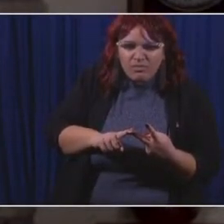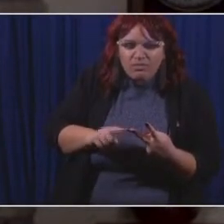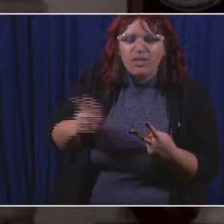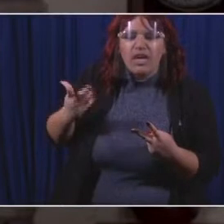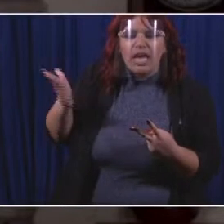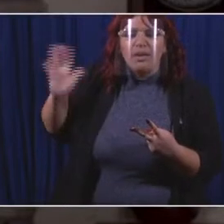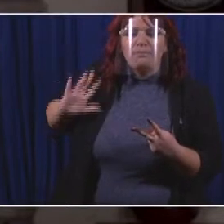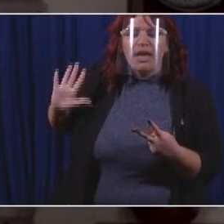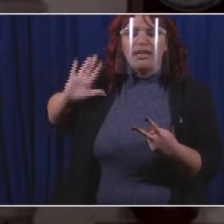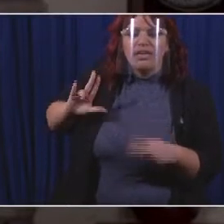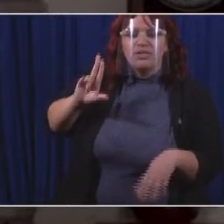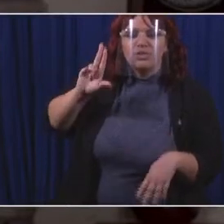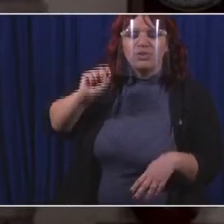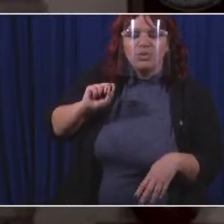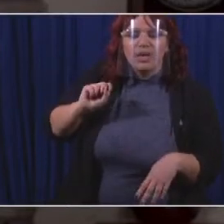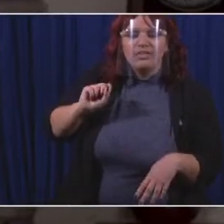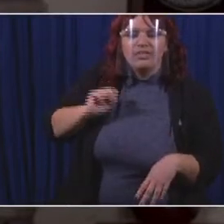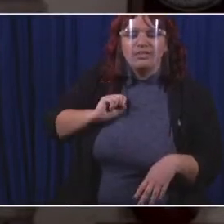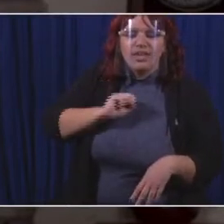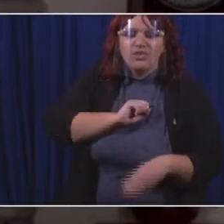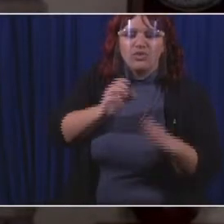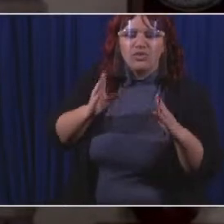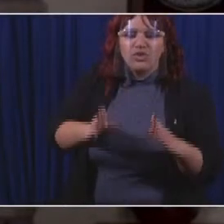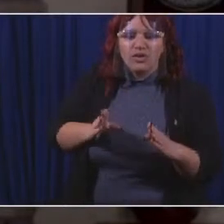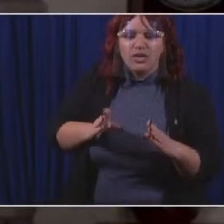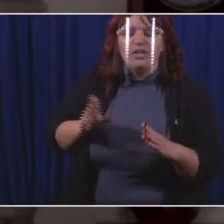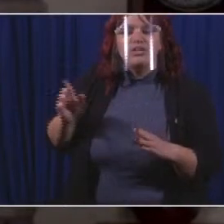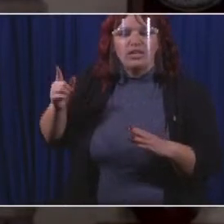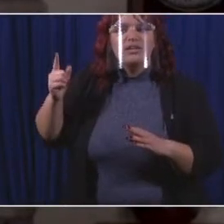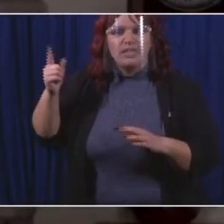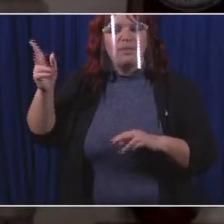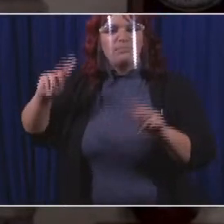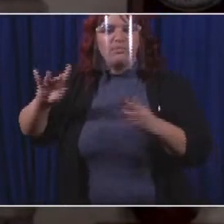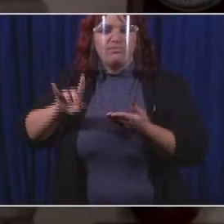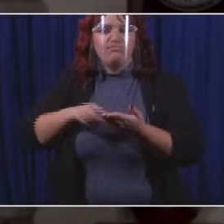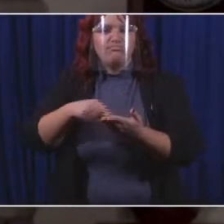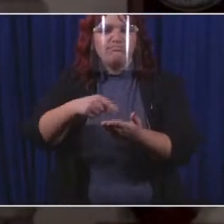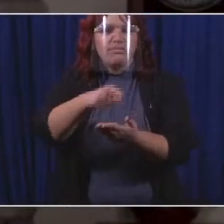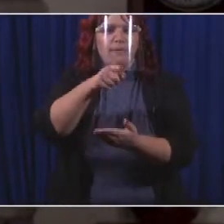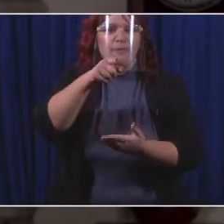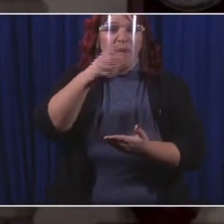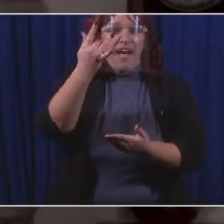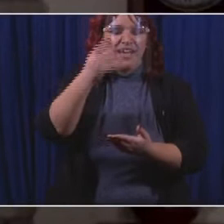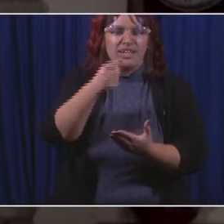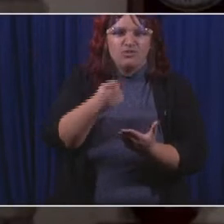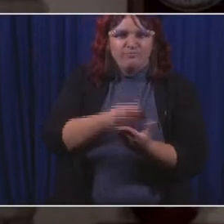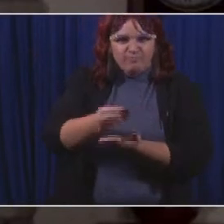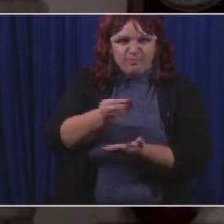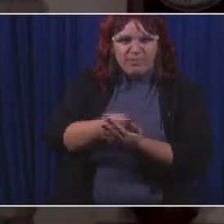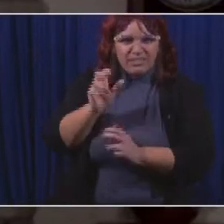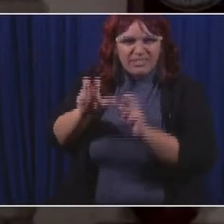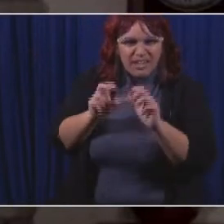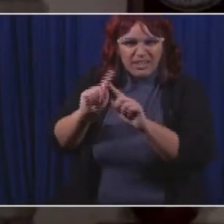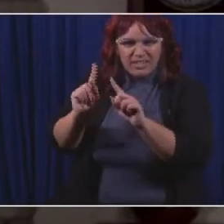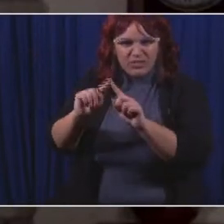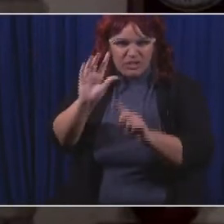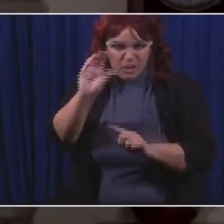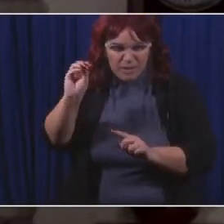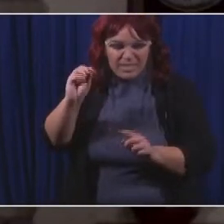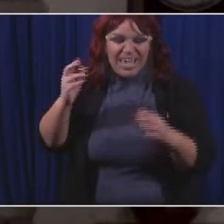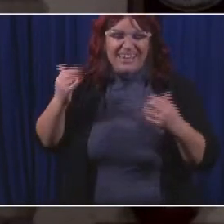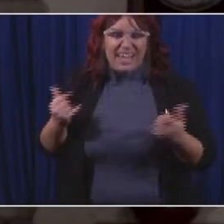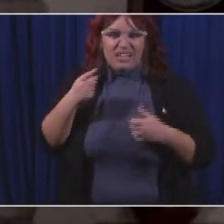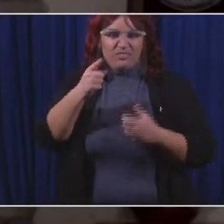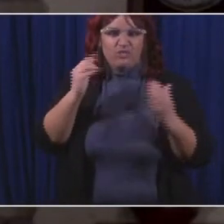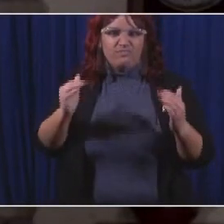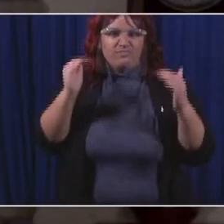and Ohio Attorney General for having stock in companies that you could have had influence on. And now, since you're governor